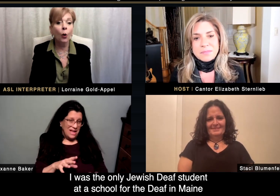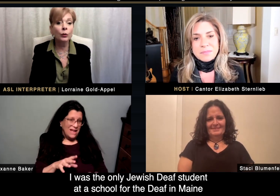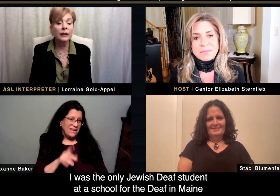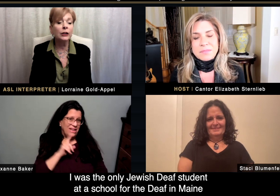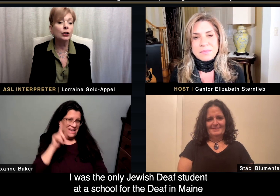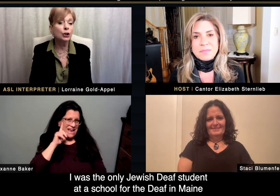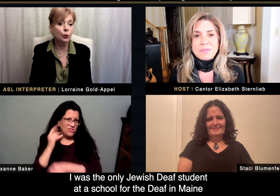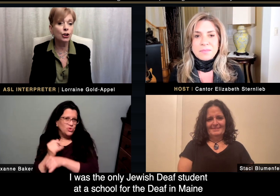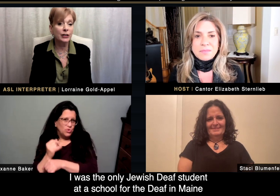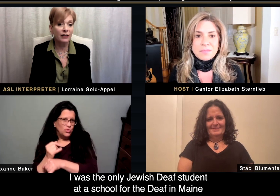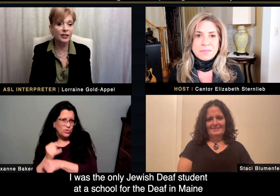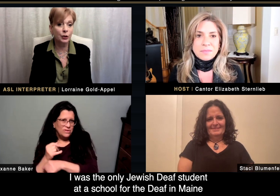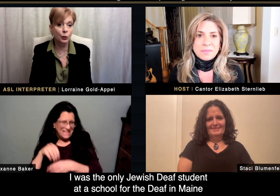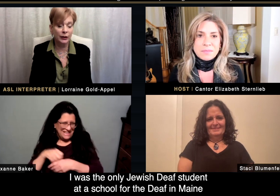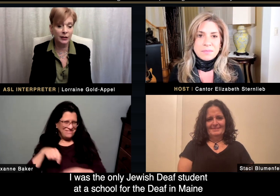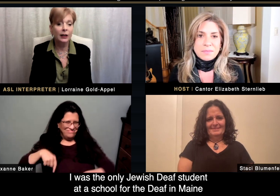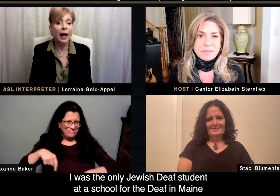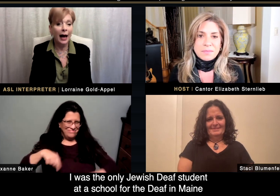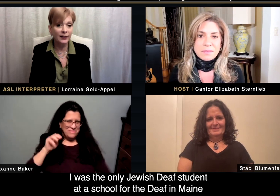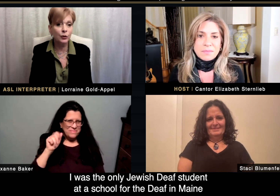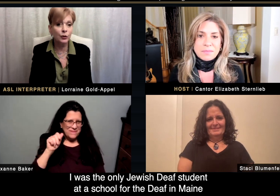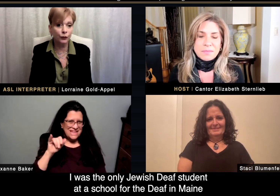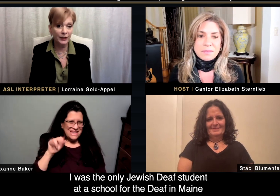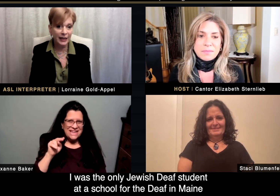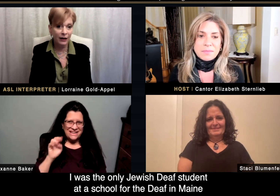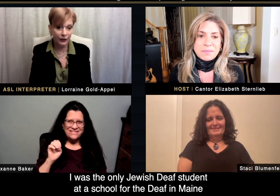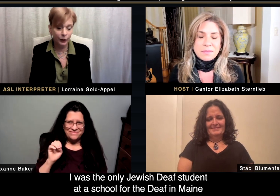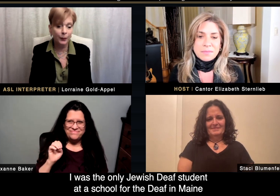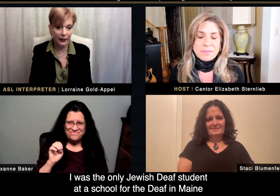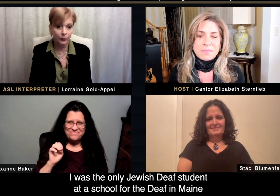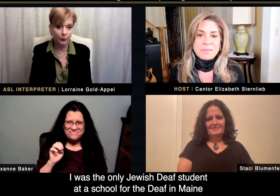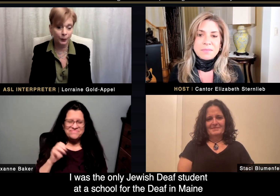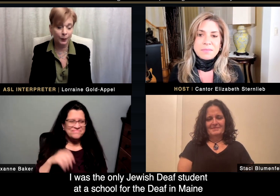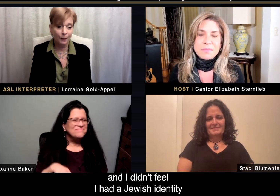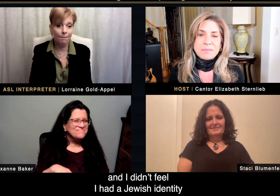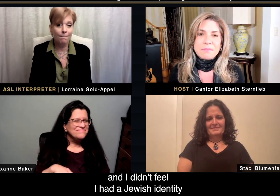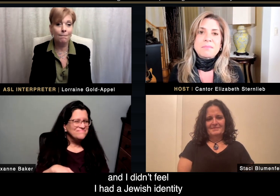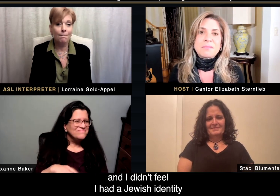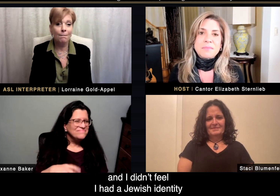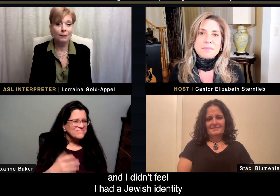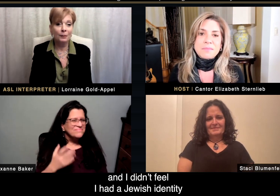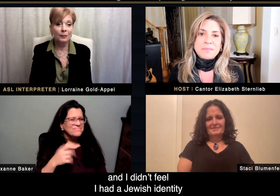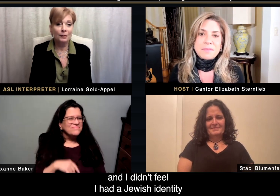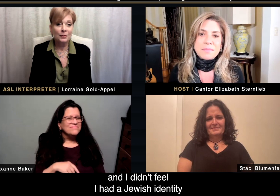I was the only Jewish deaf student at a school for the deaf in Maine.